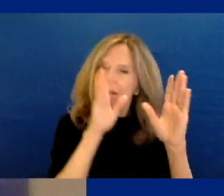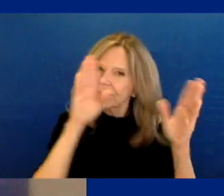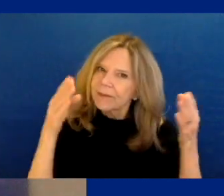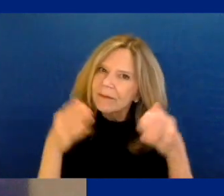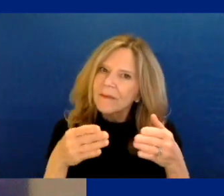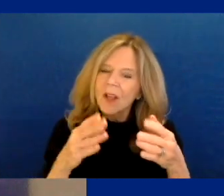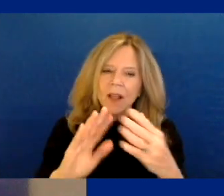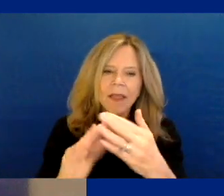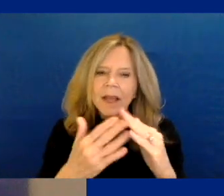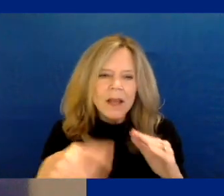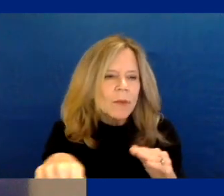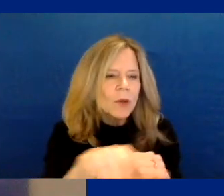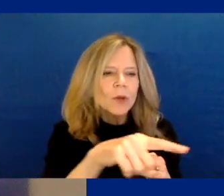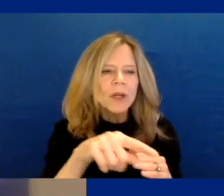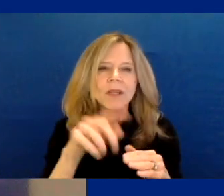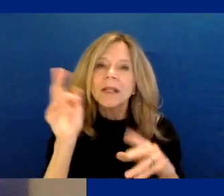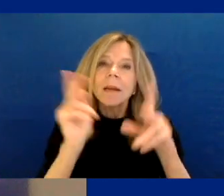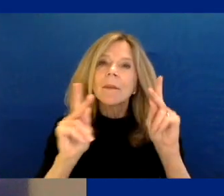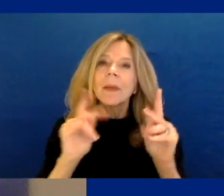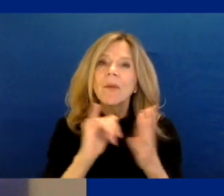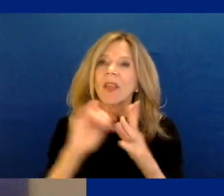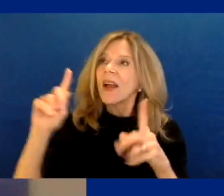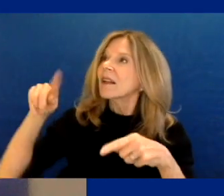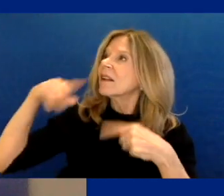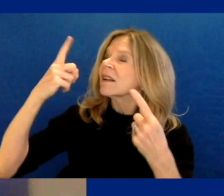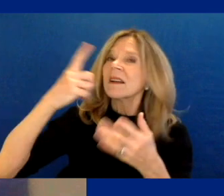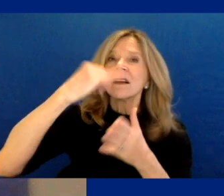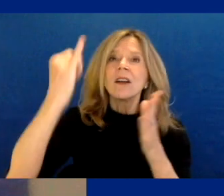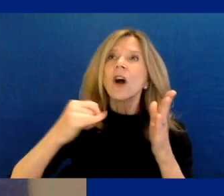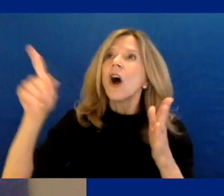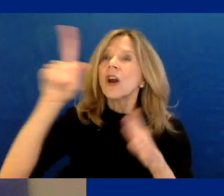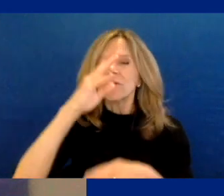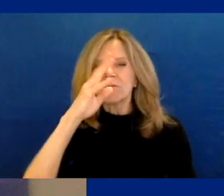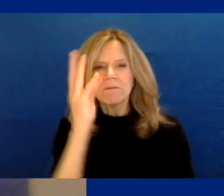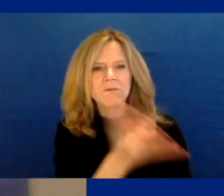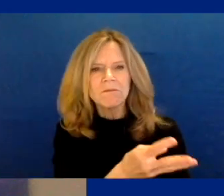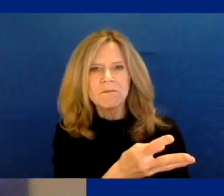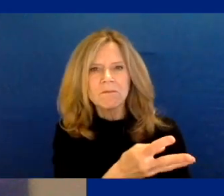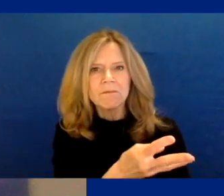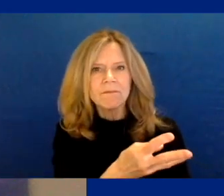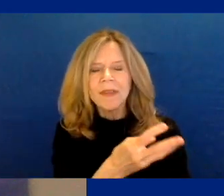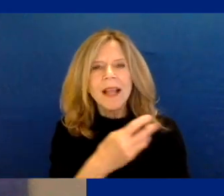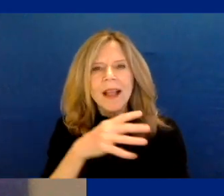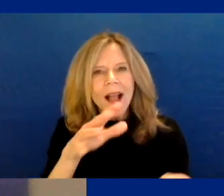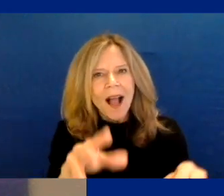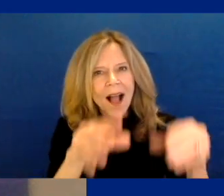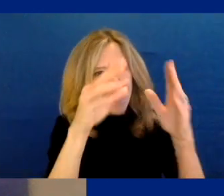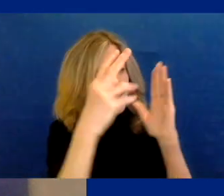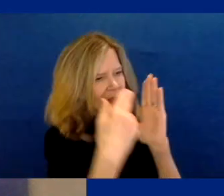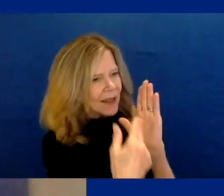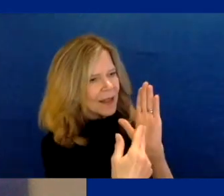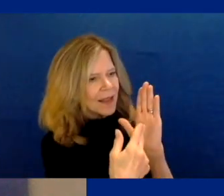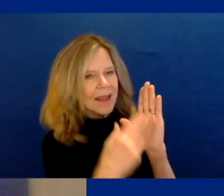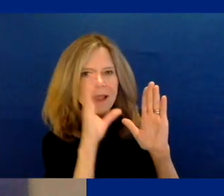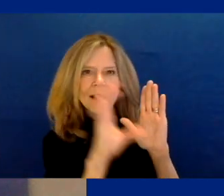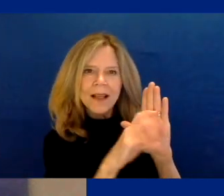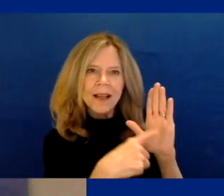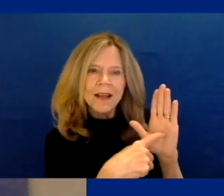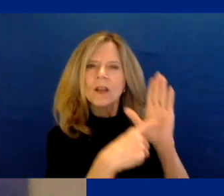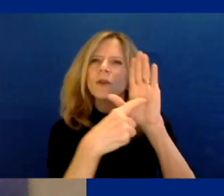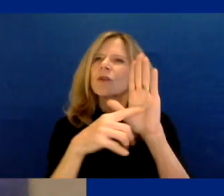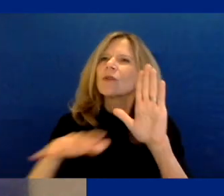around the communities and people I have found often left on the periphery, and I seek to bring them into focus for others to see